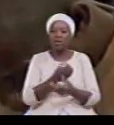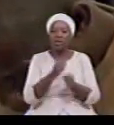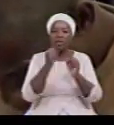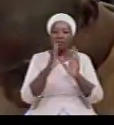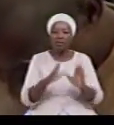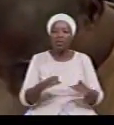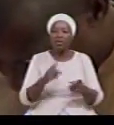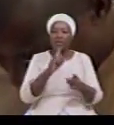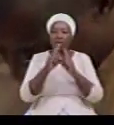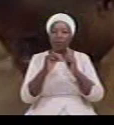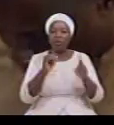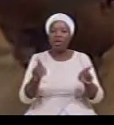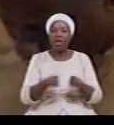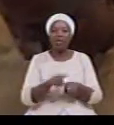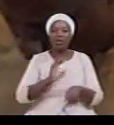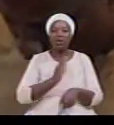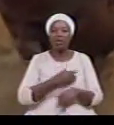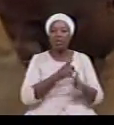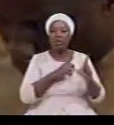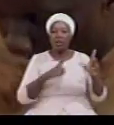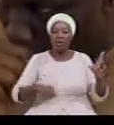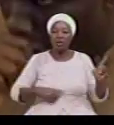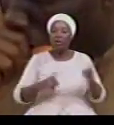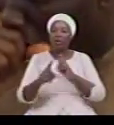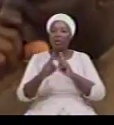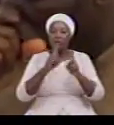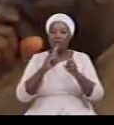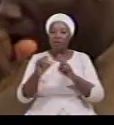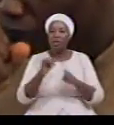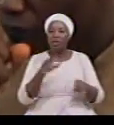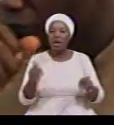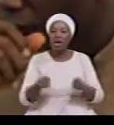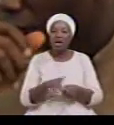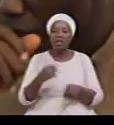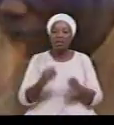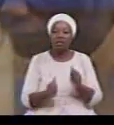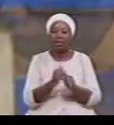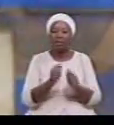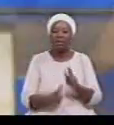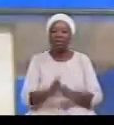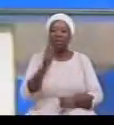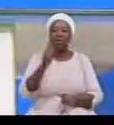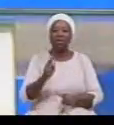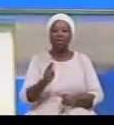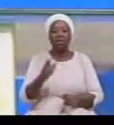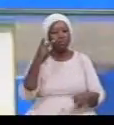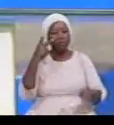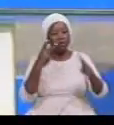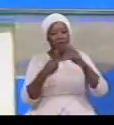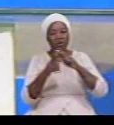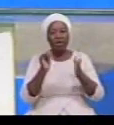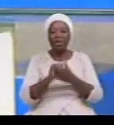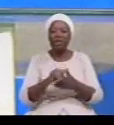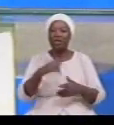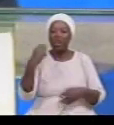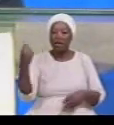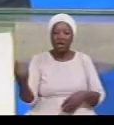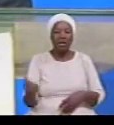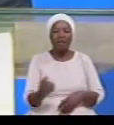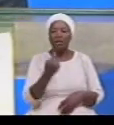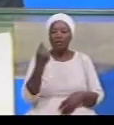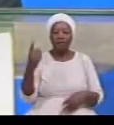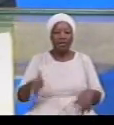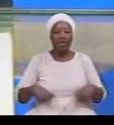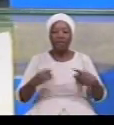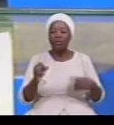as our Lord, speaking as the greatest prophet that ever lived, and speaking